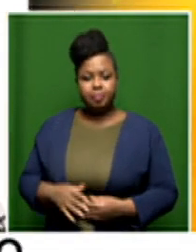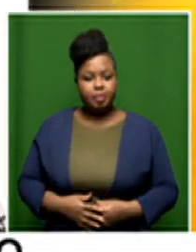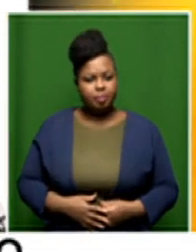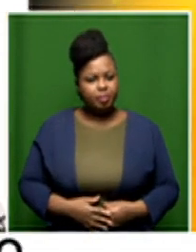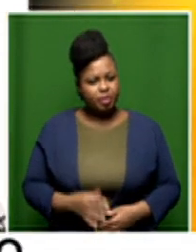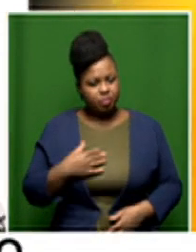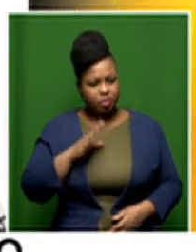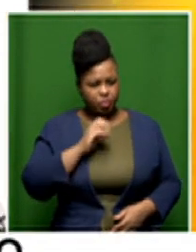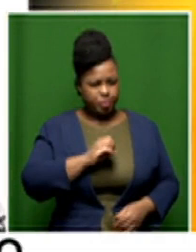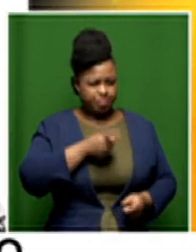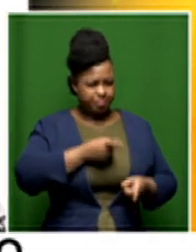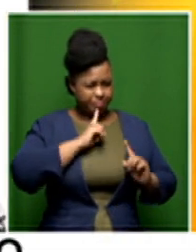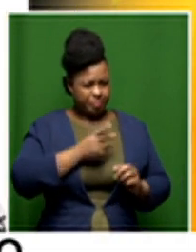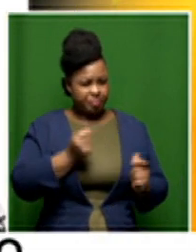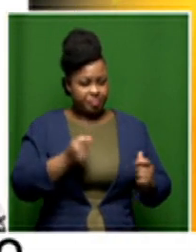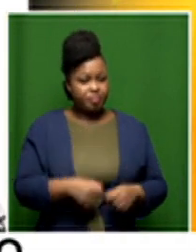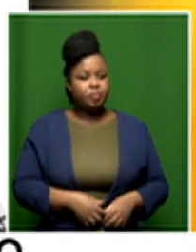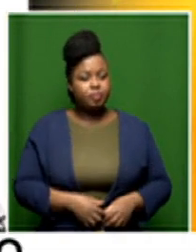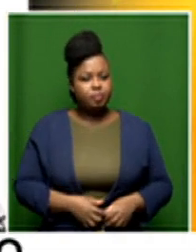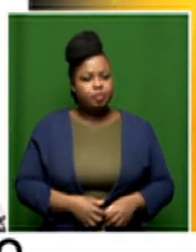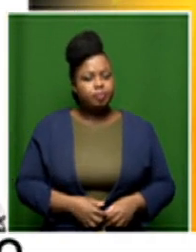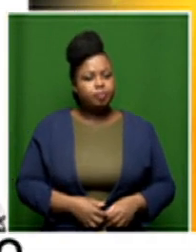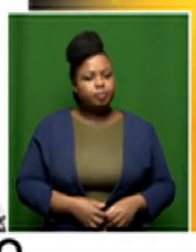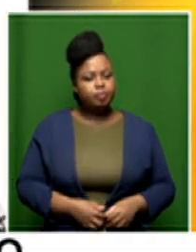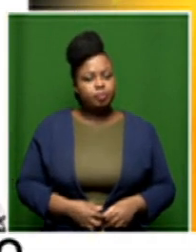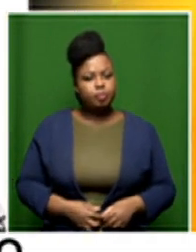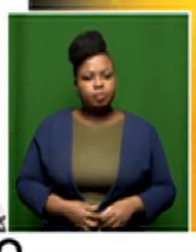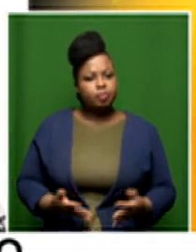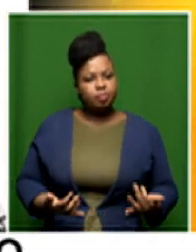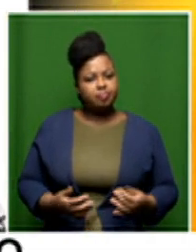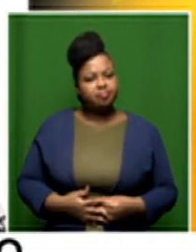ask you a very quick response to this. We need to get to this interview. But